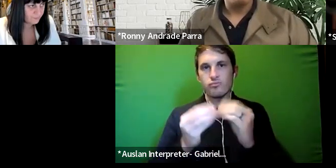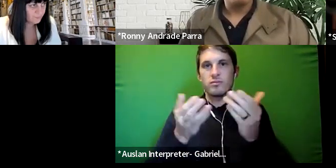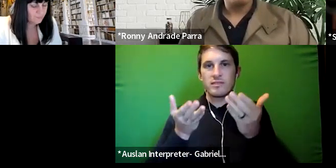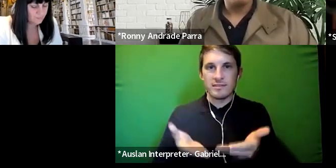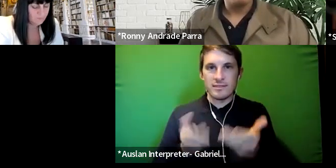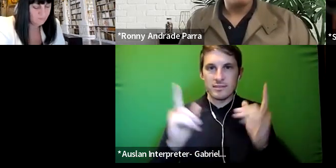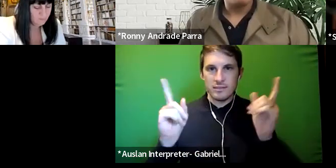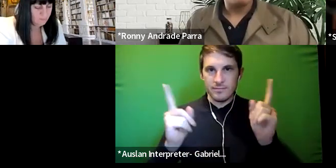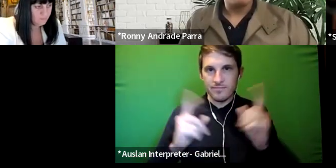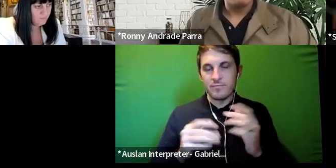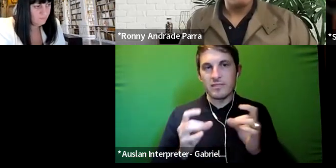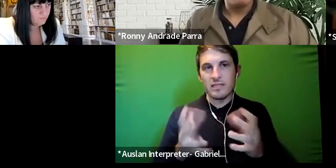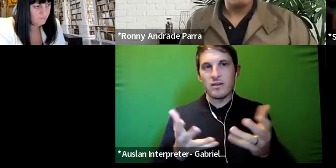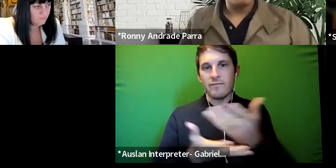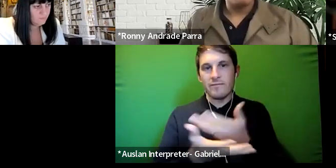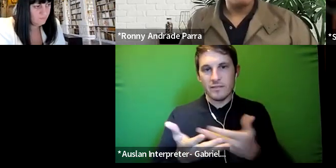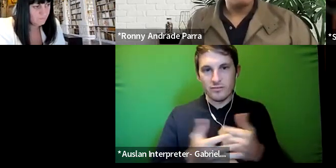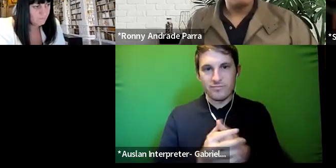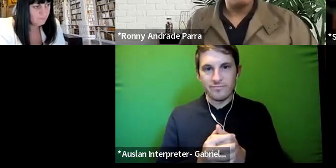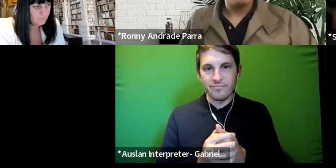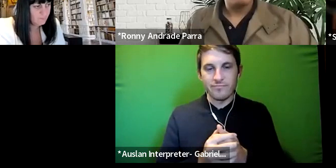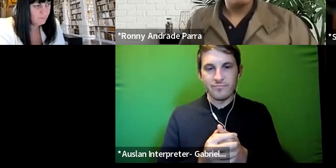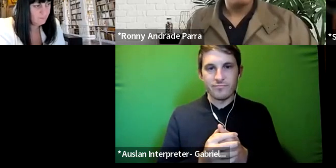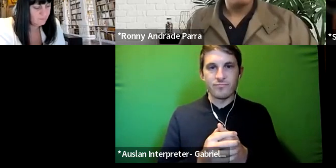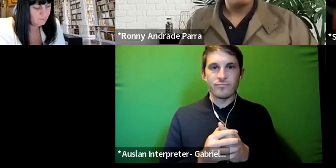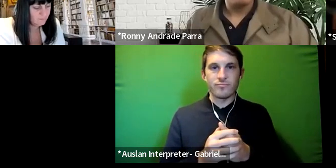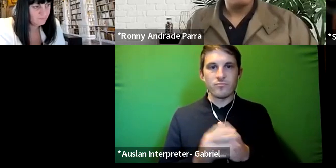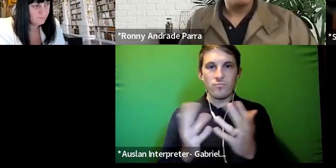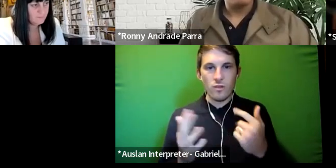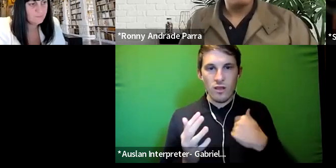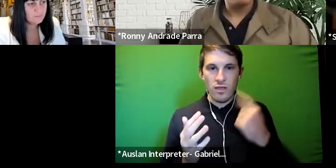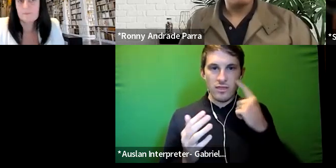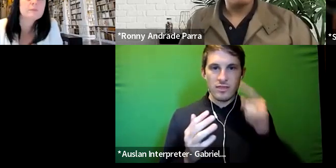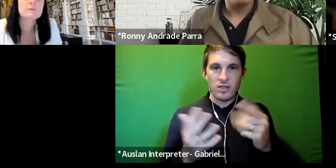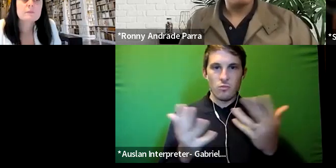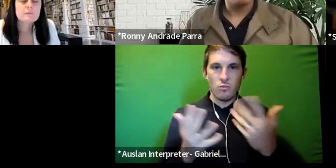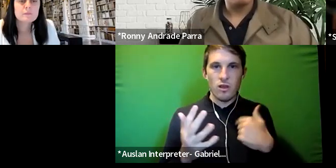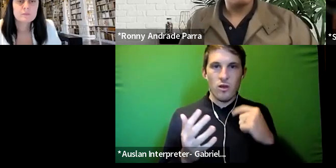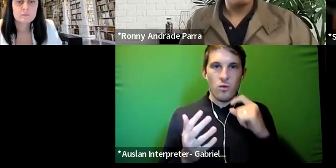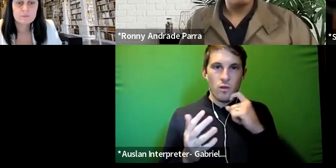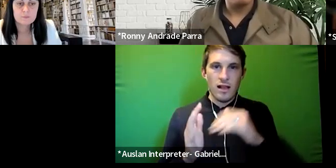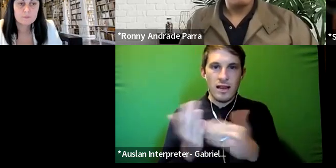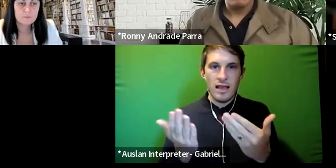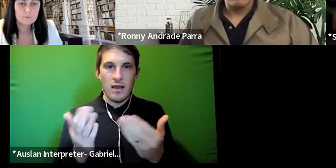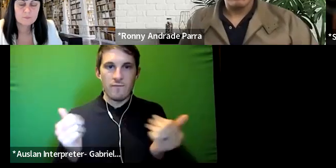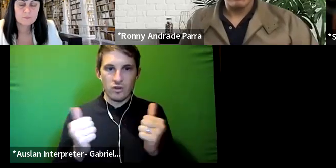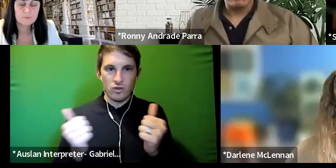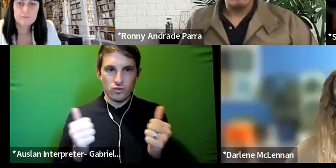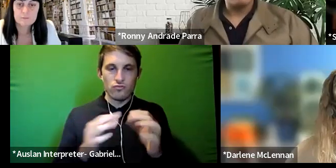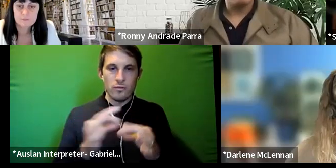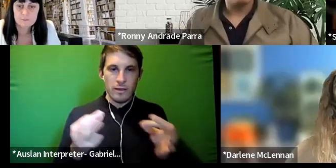this and enable this conversation. I think that's probably where I'll hand it back to